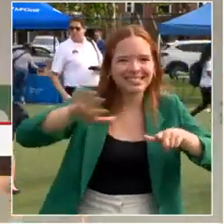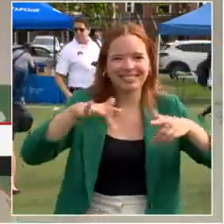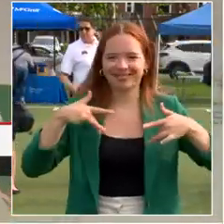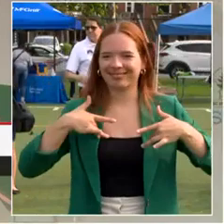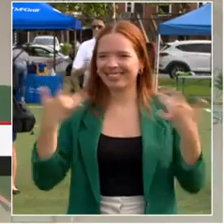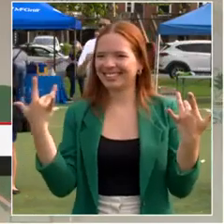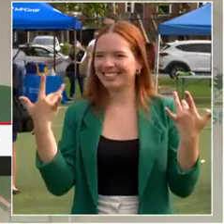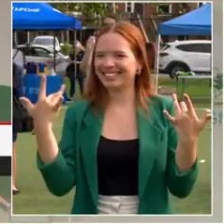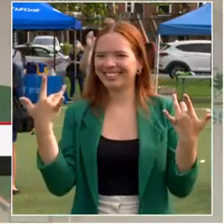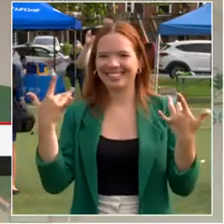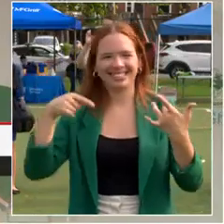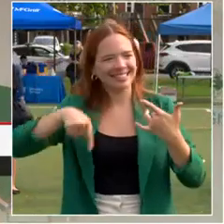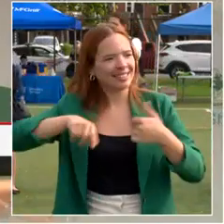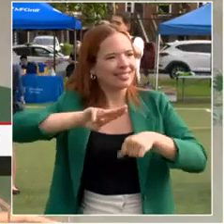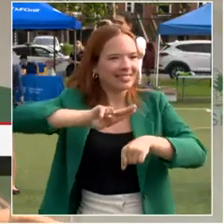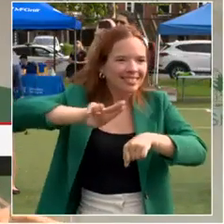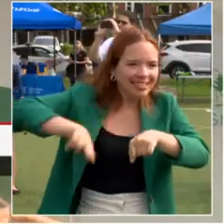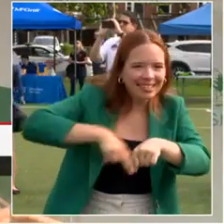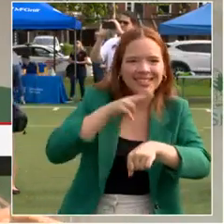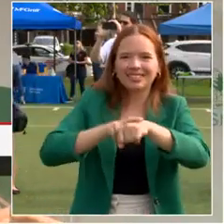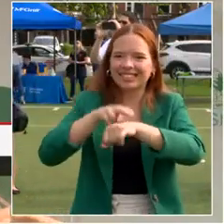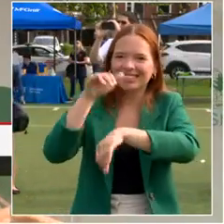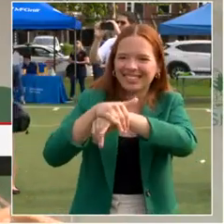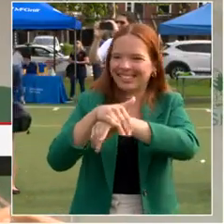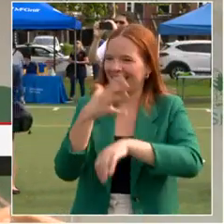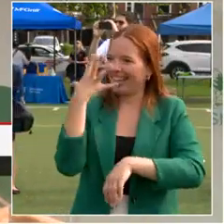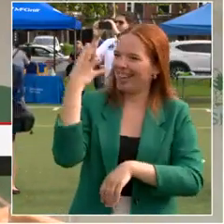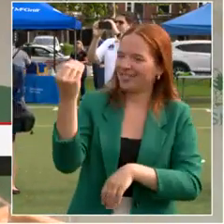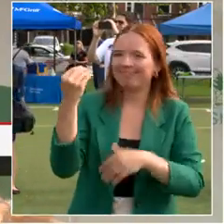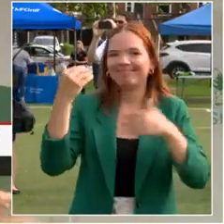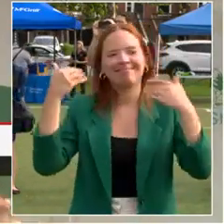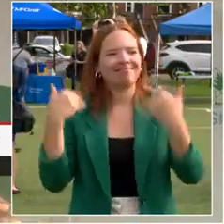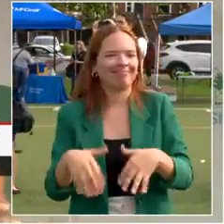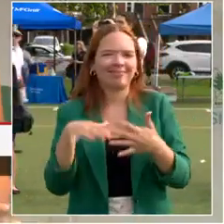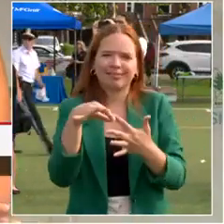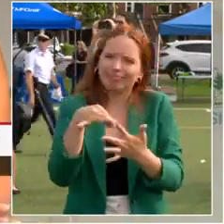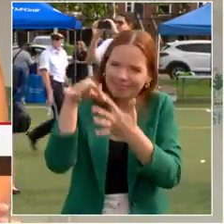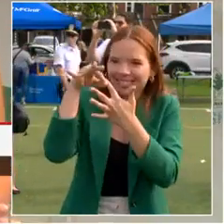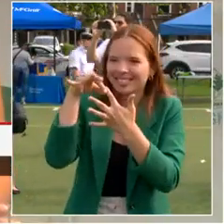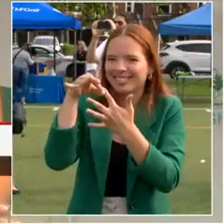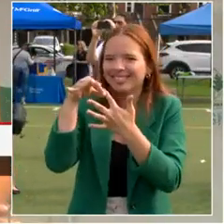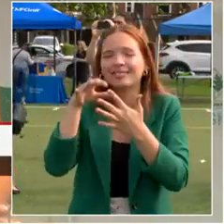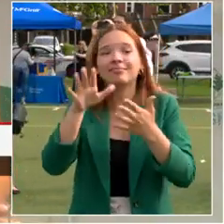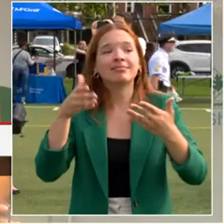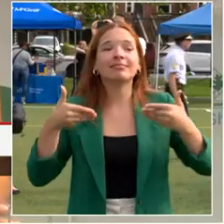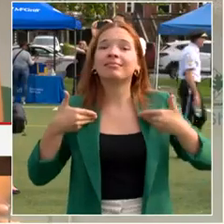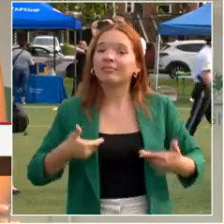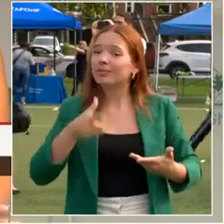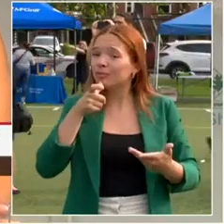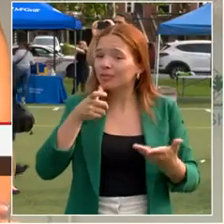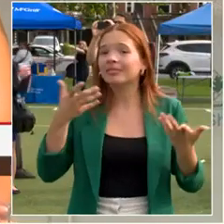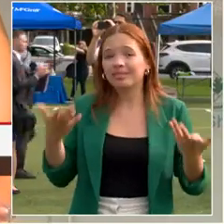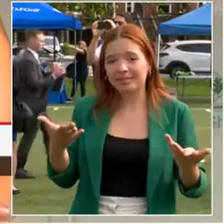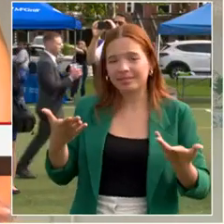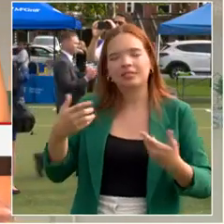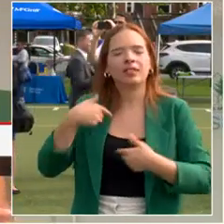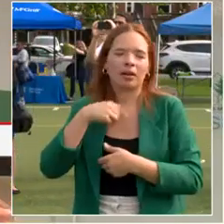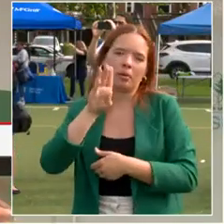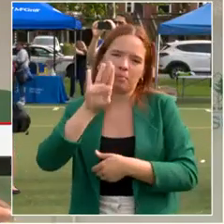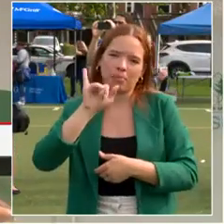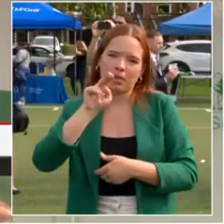Night Out. Ooh, excuse me. I'm Brooke Pinto. I have the privilege of serving as the Ward 2 council